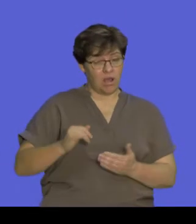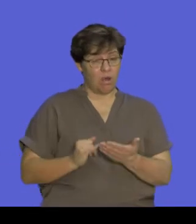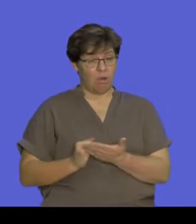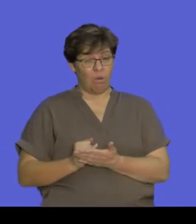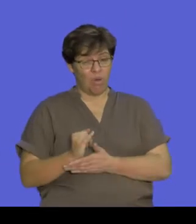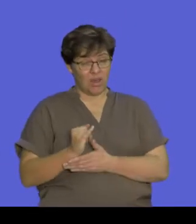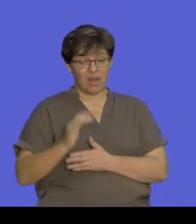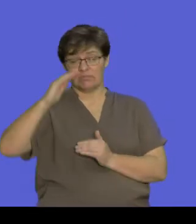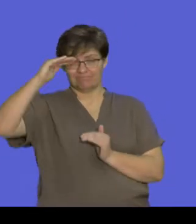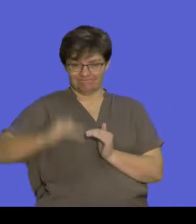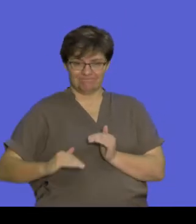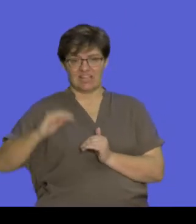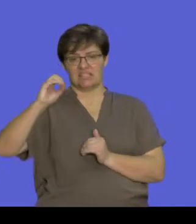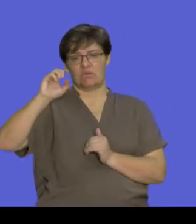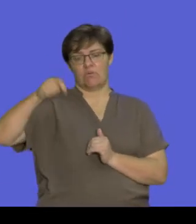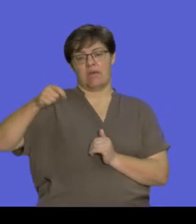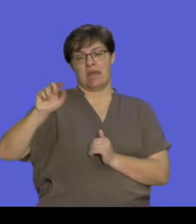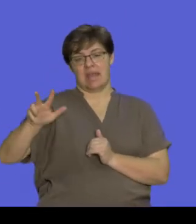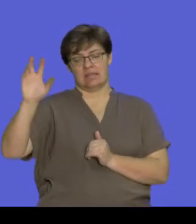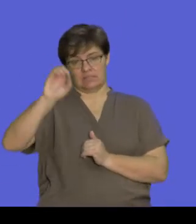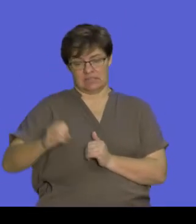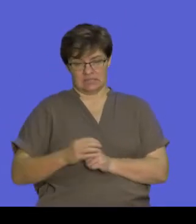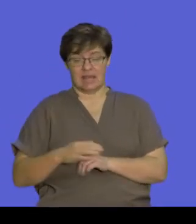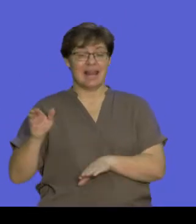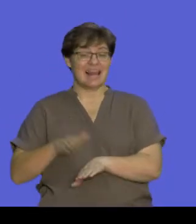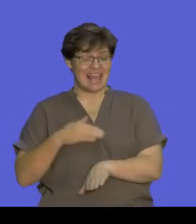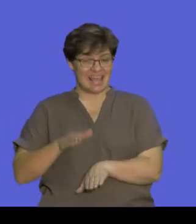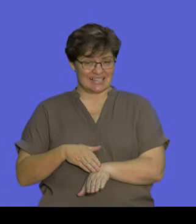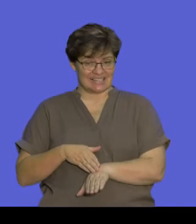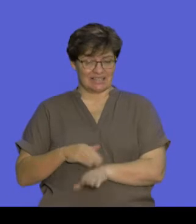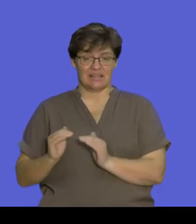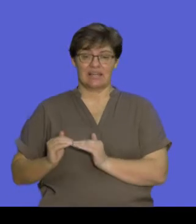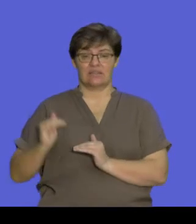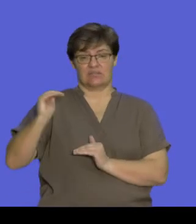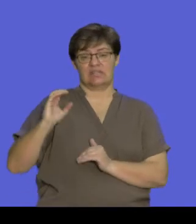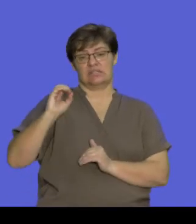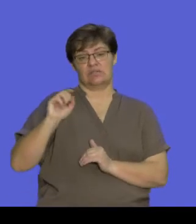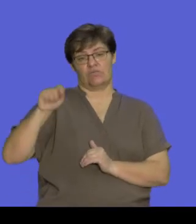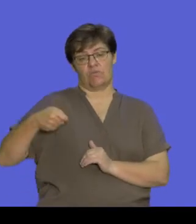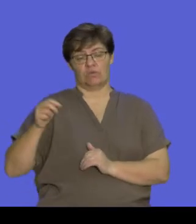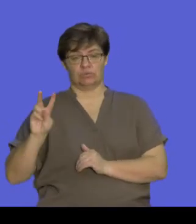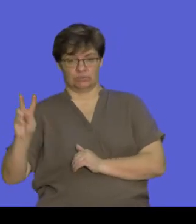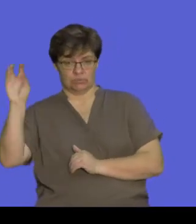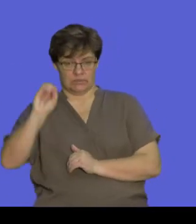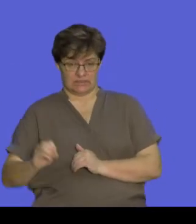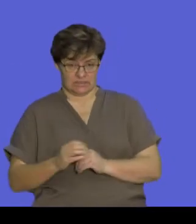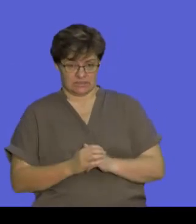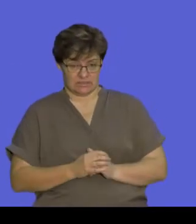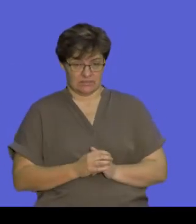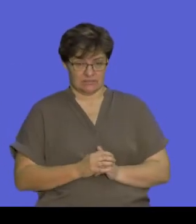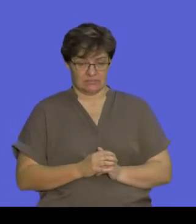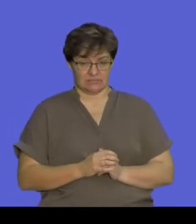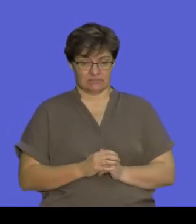to 0.8%, and the late then must increase to 0.2%. I